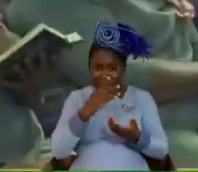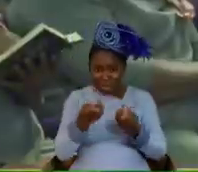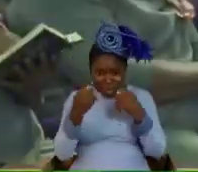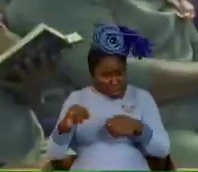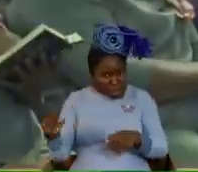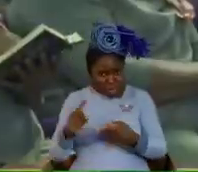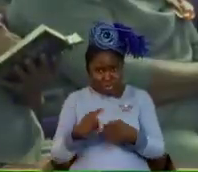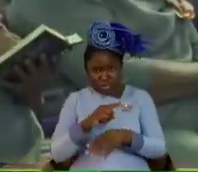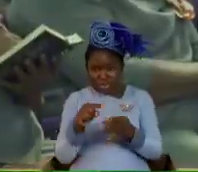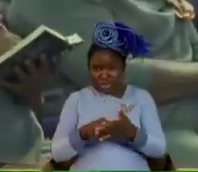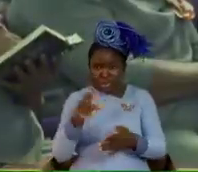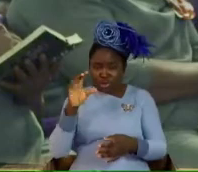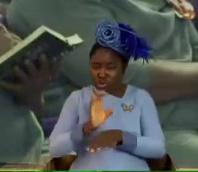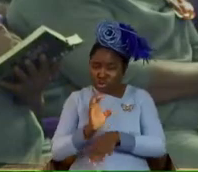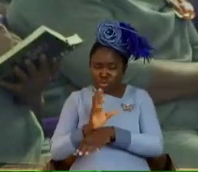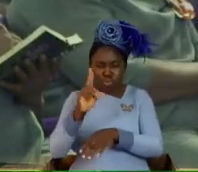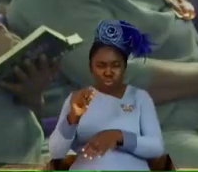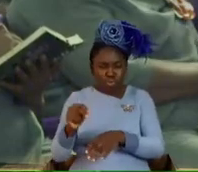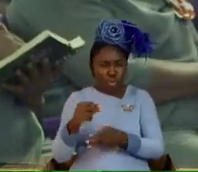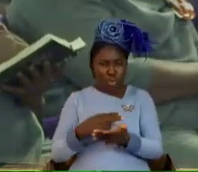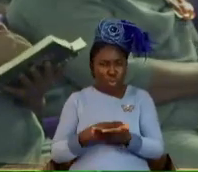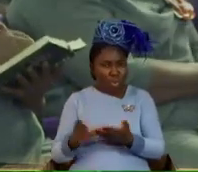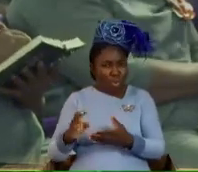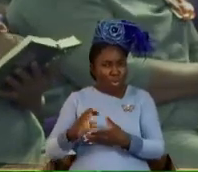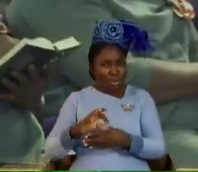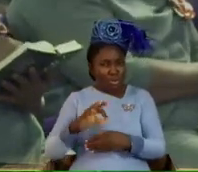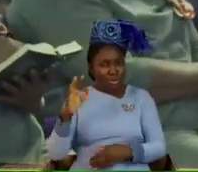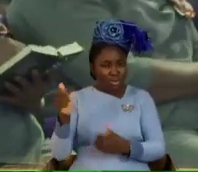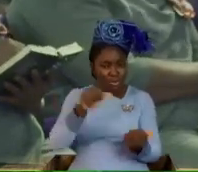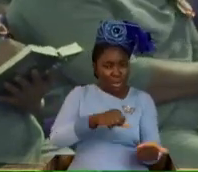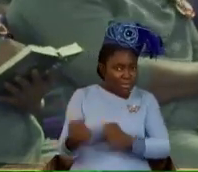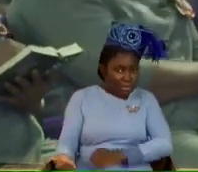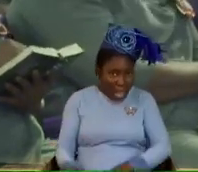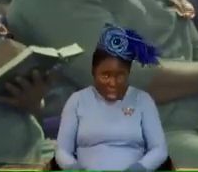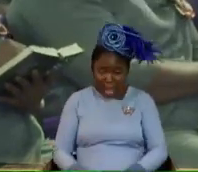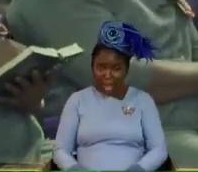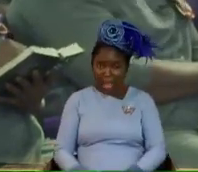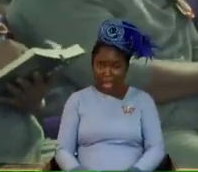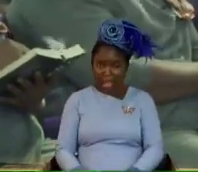receive the baptism of the Holy Ghost with the evidence of speaking in tongues.